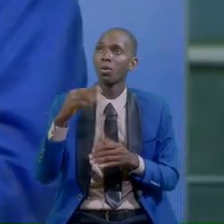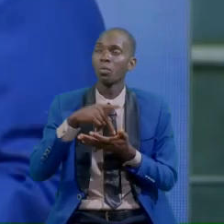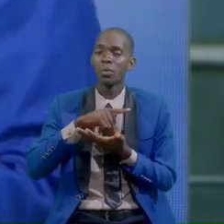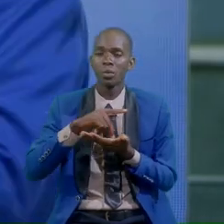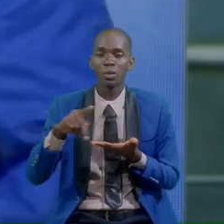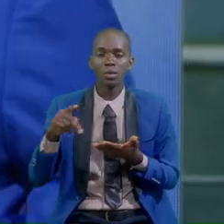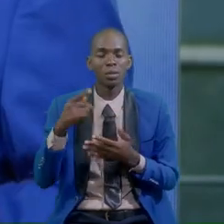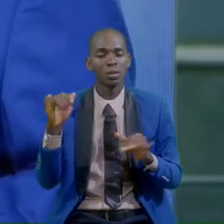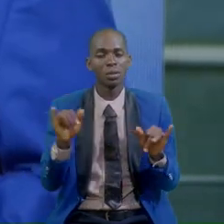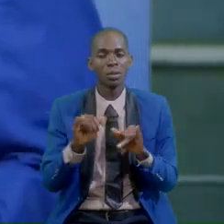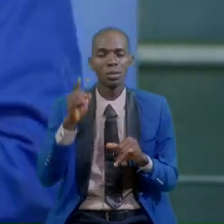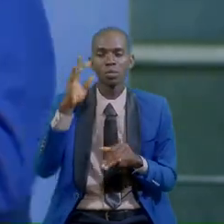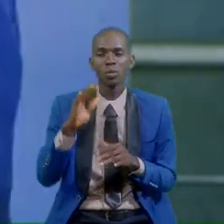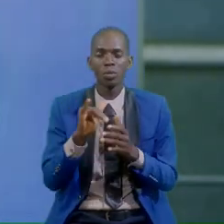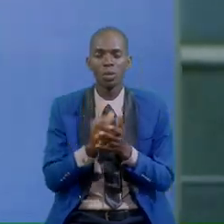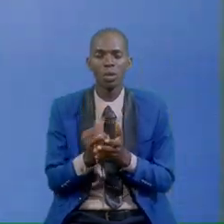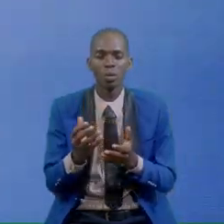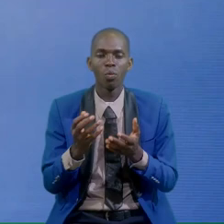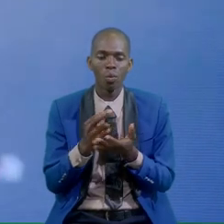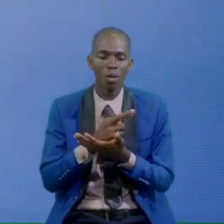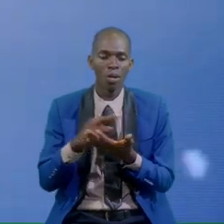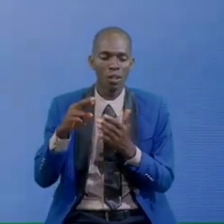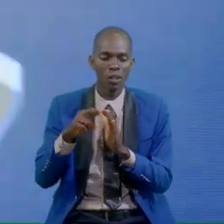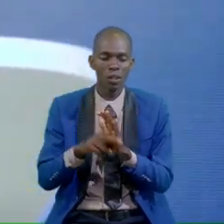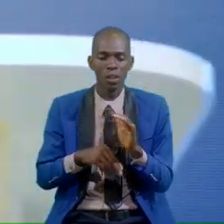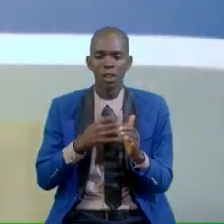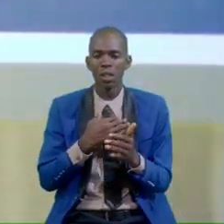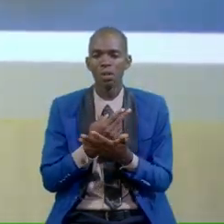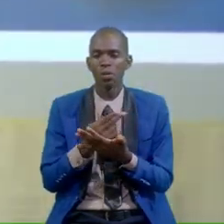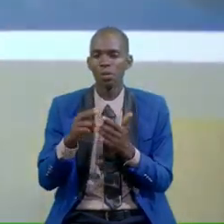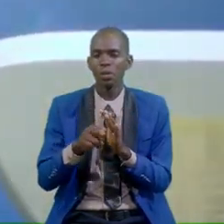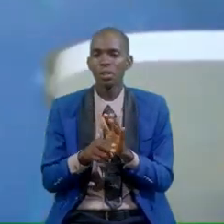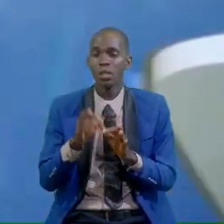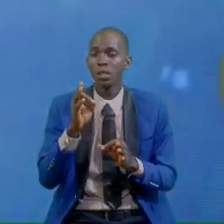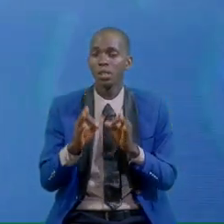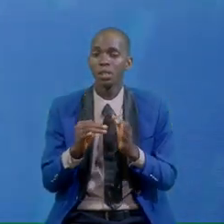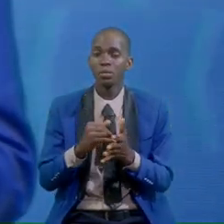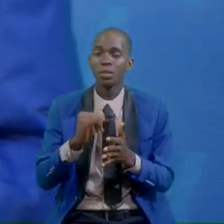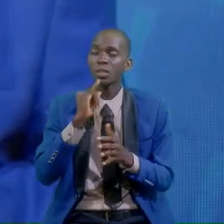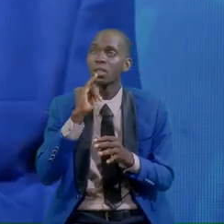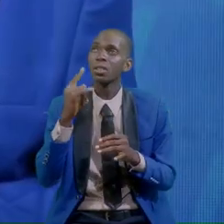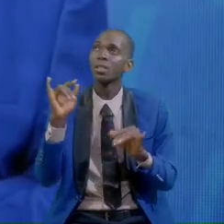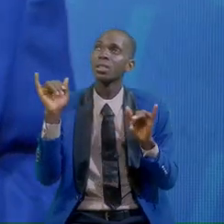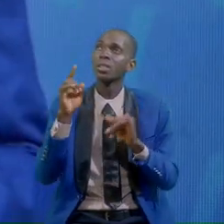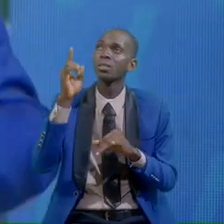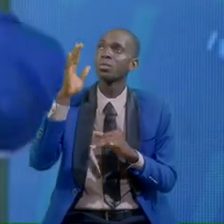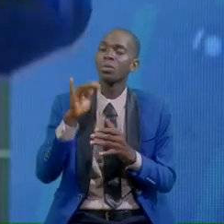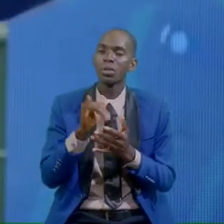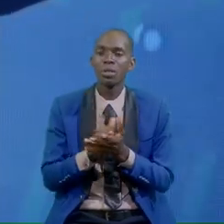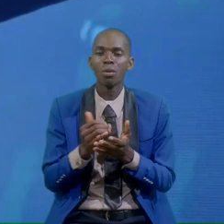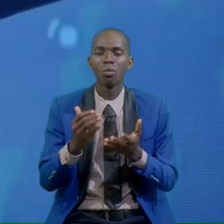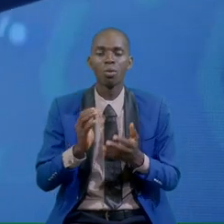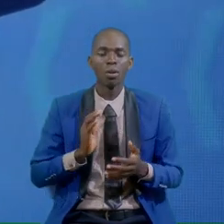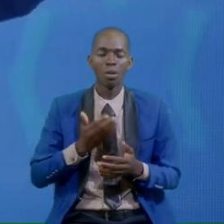wants righteousness and holiness, if it's the same God that wants our hearts to be pure, walking in that